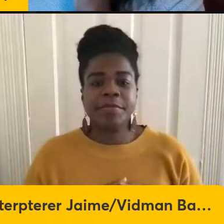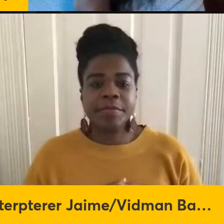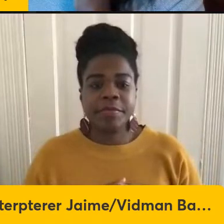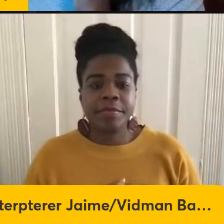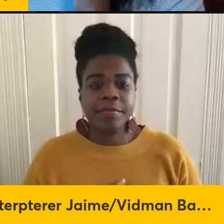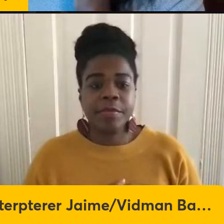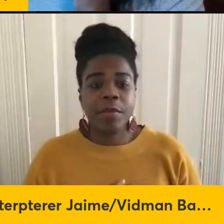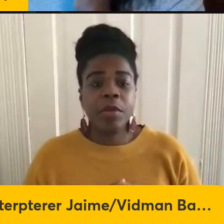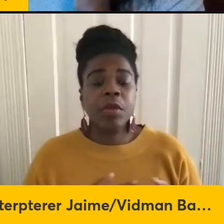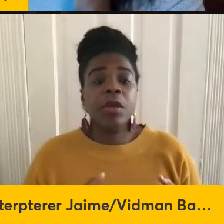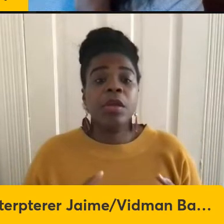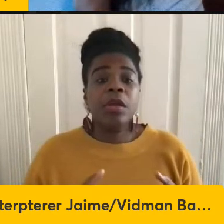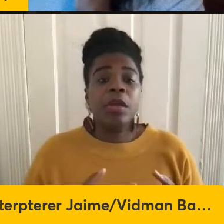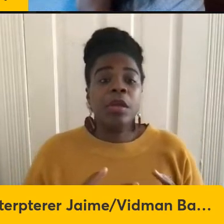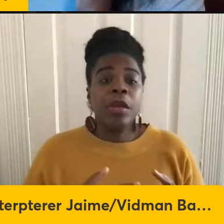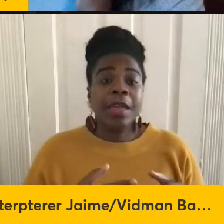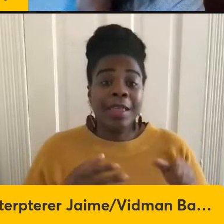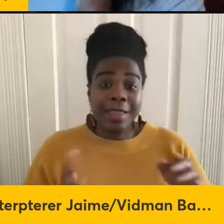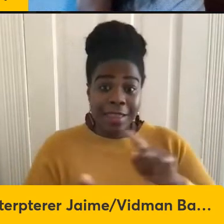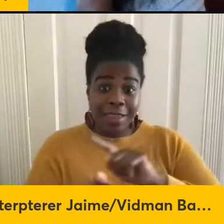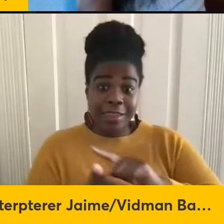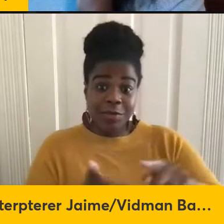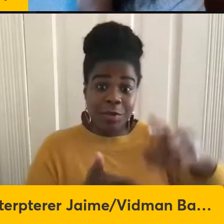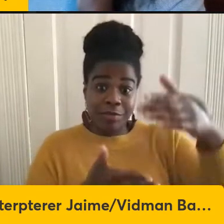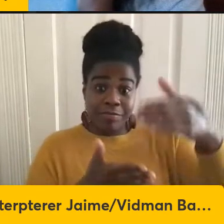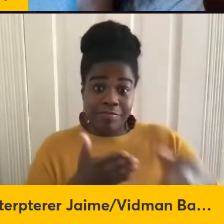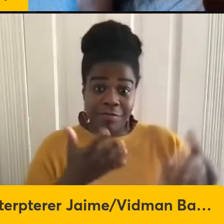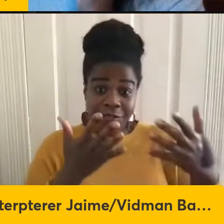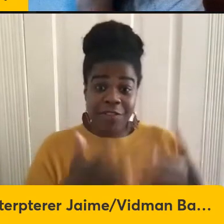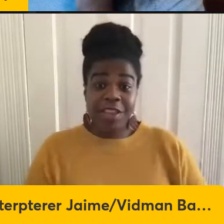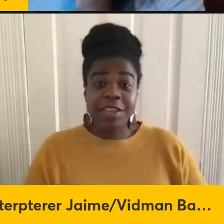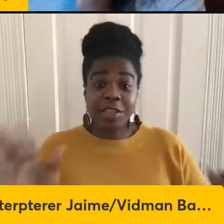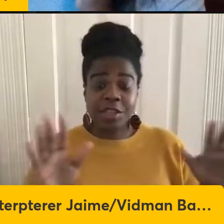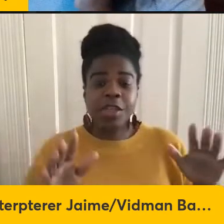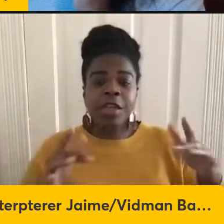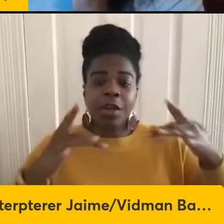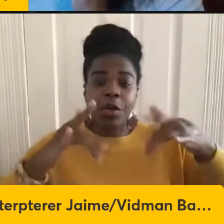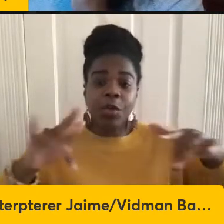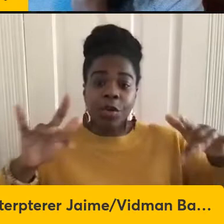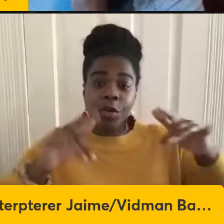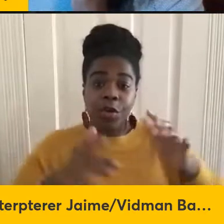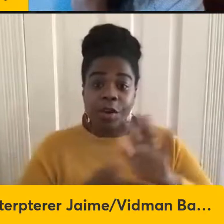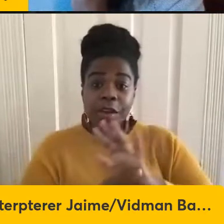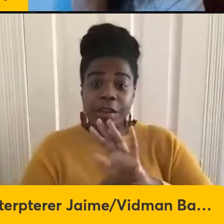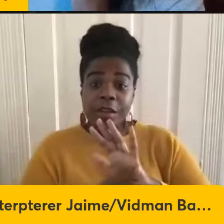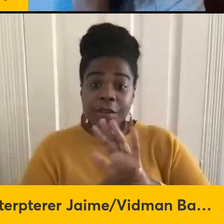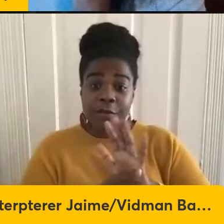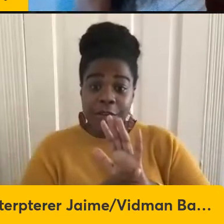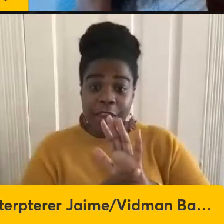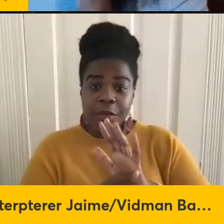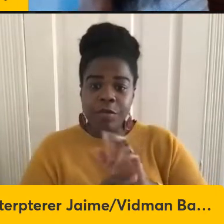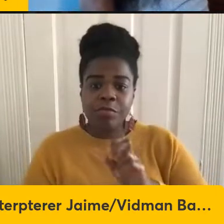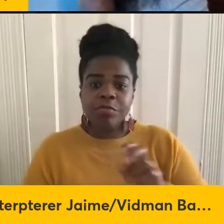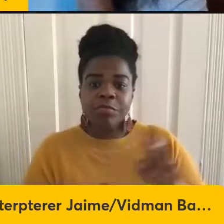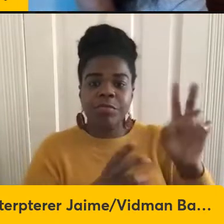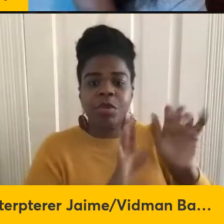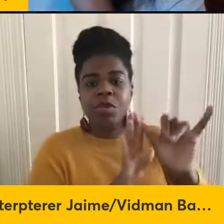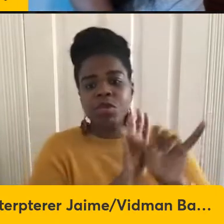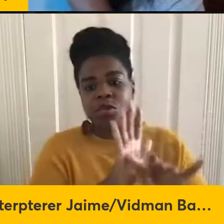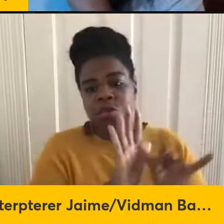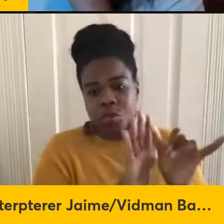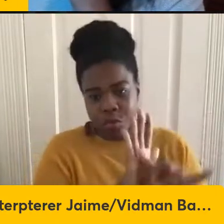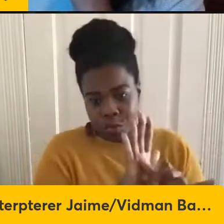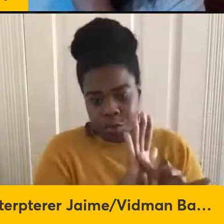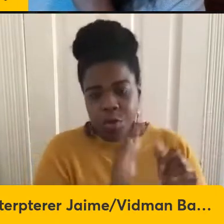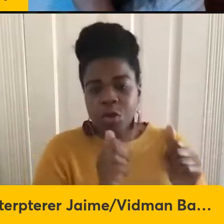the conclusion of this week, recorded videos will be posted on our YouTube channel and transcripts